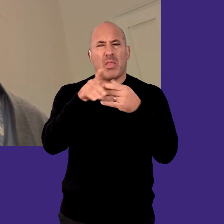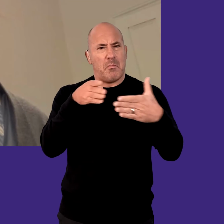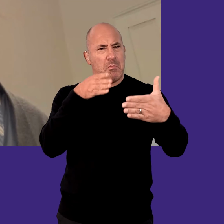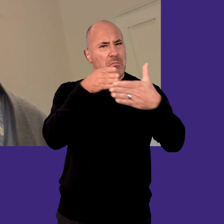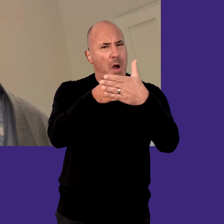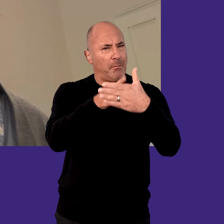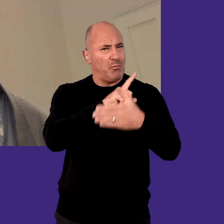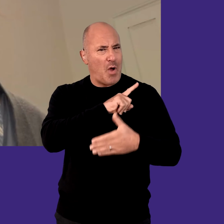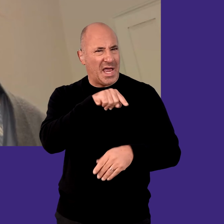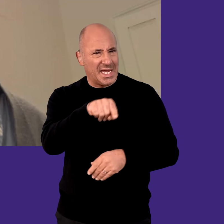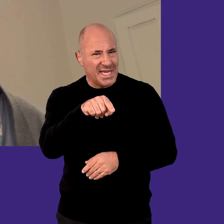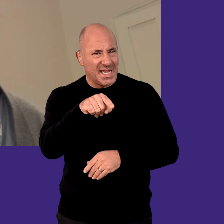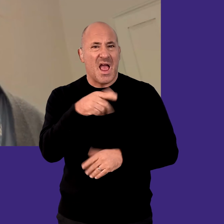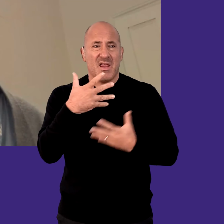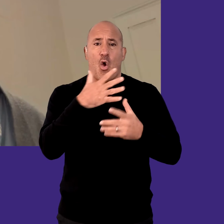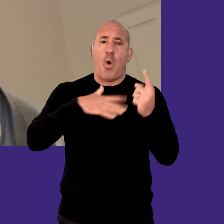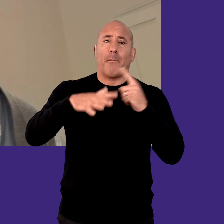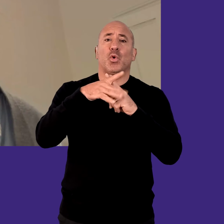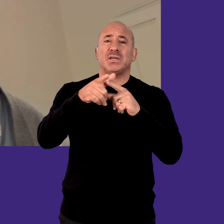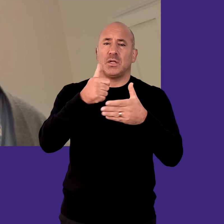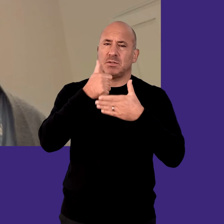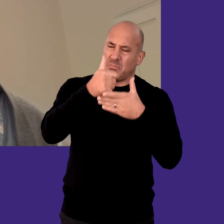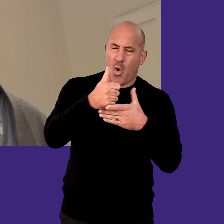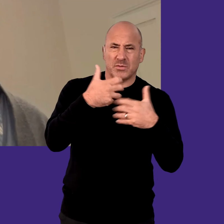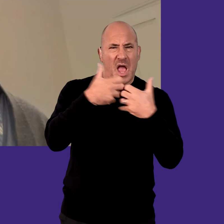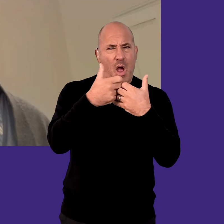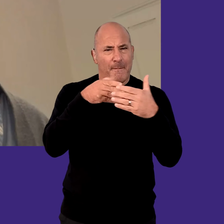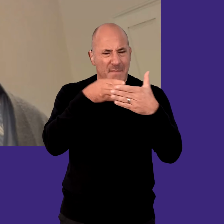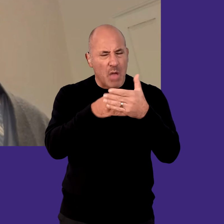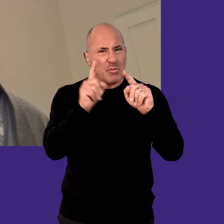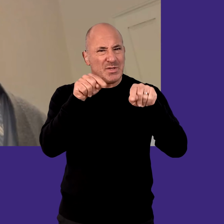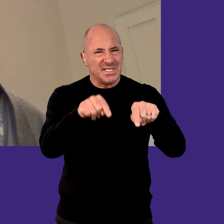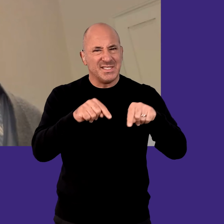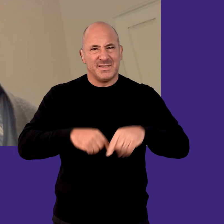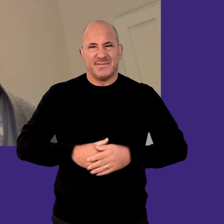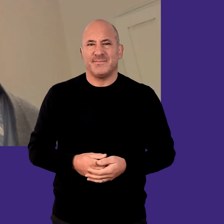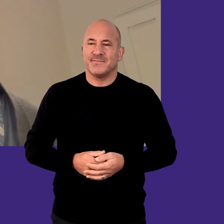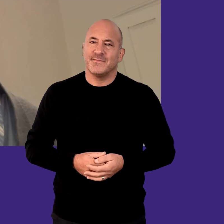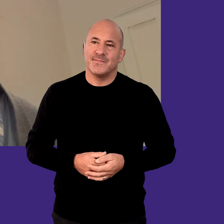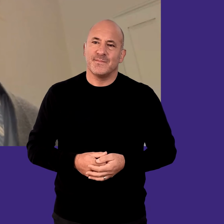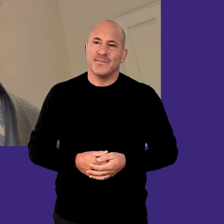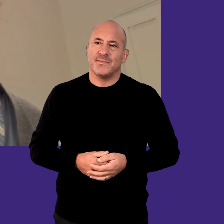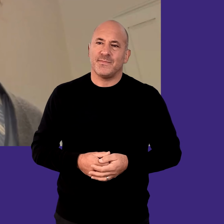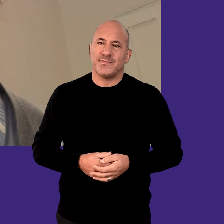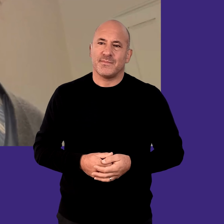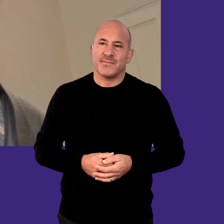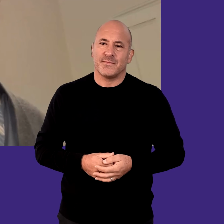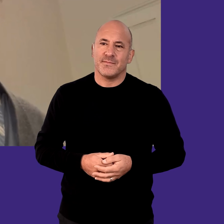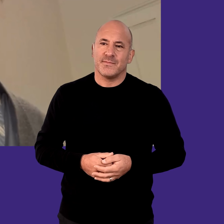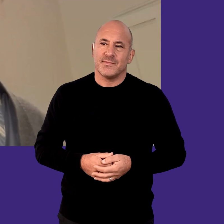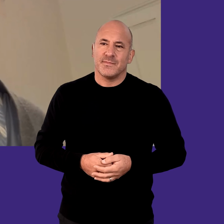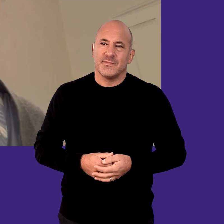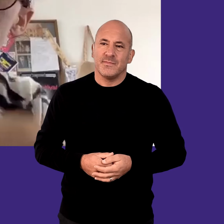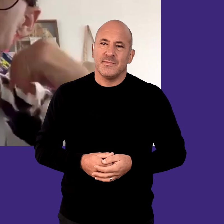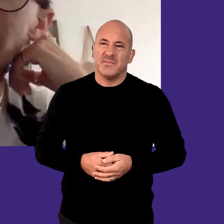was the barrier to people working together previously and with the community engaging with the support?